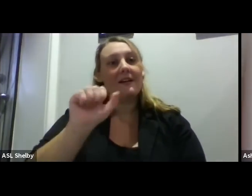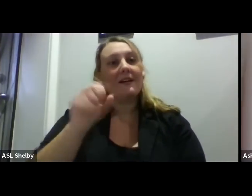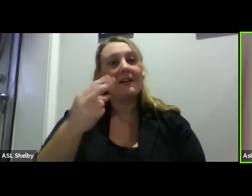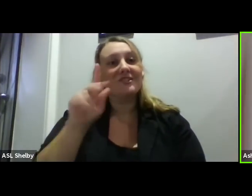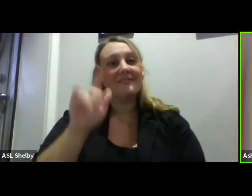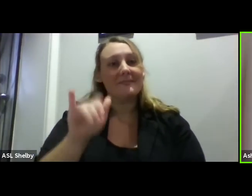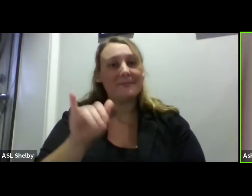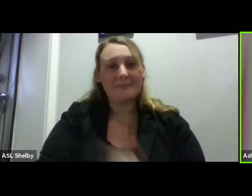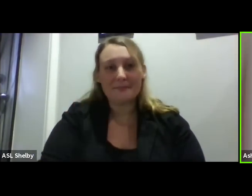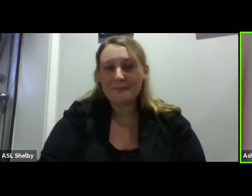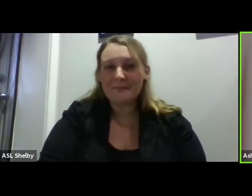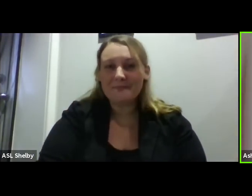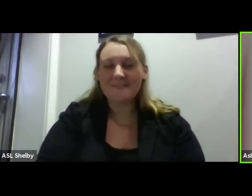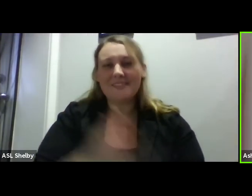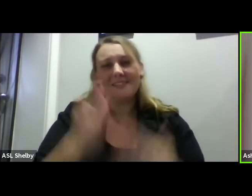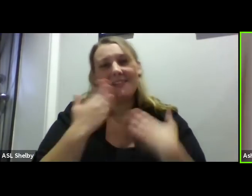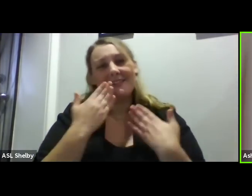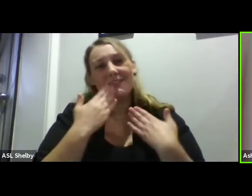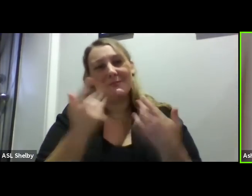Thank you so much, Red.